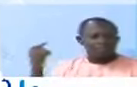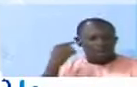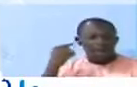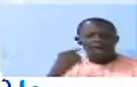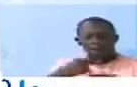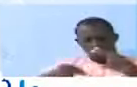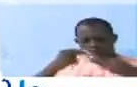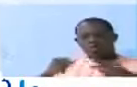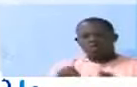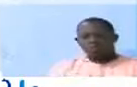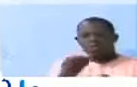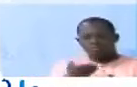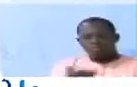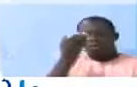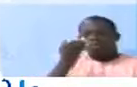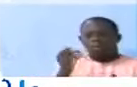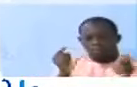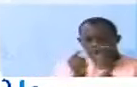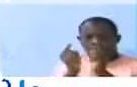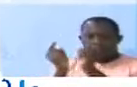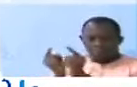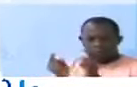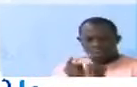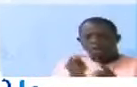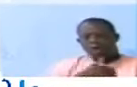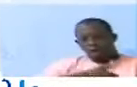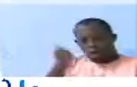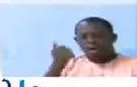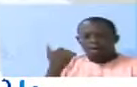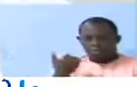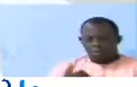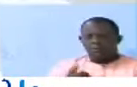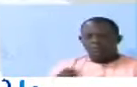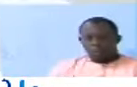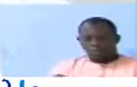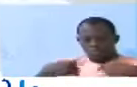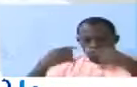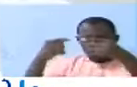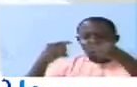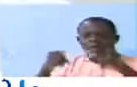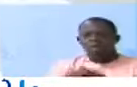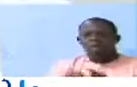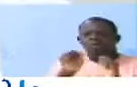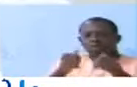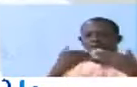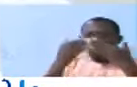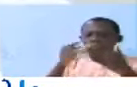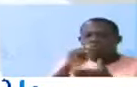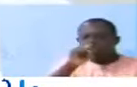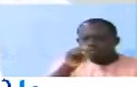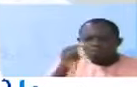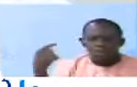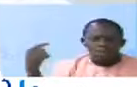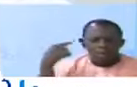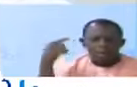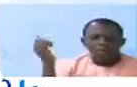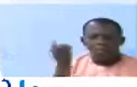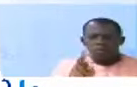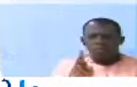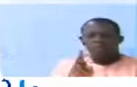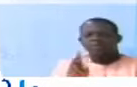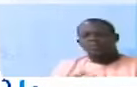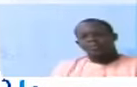we can continue with what we wanted to do. Can you tell us what you heard? Isa fono nyai muna mui. Ngamwe